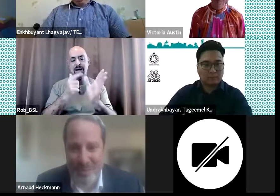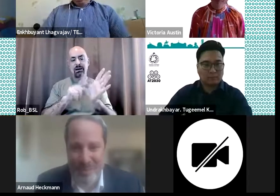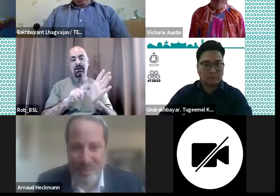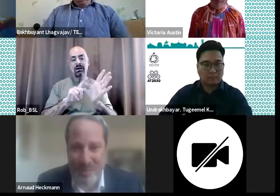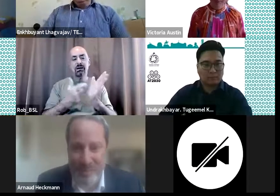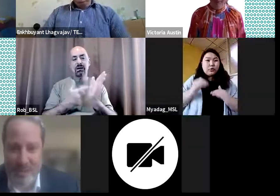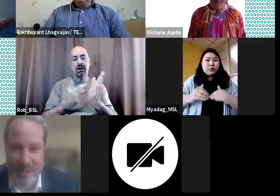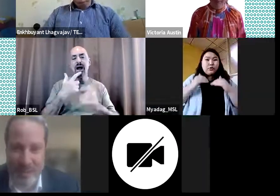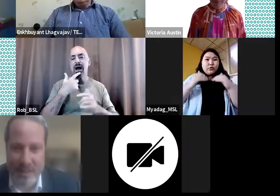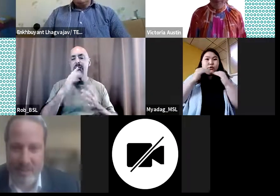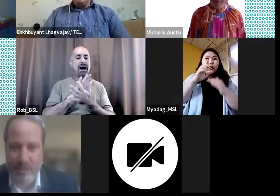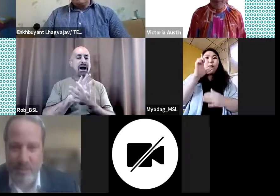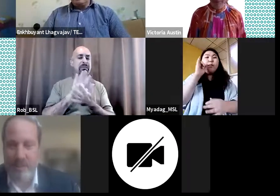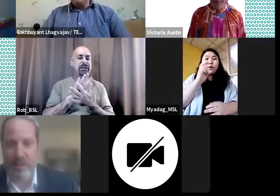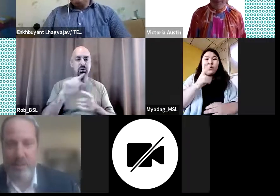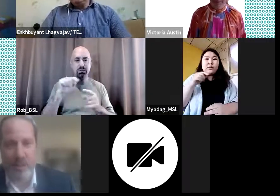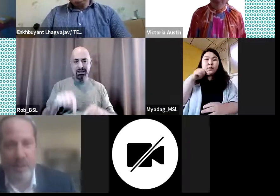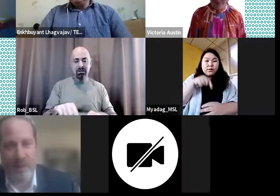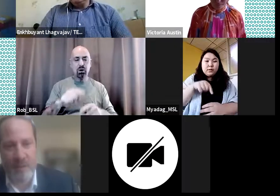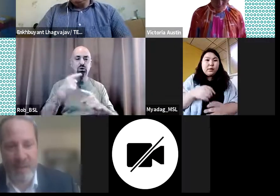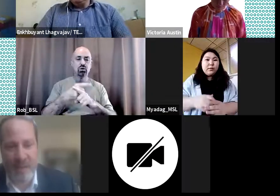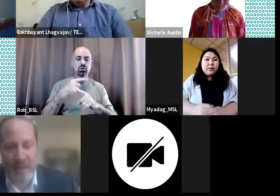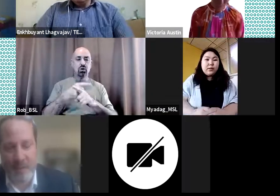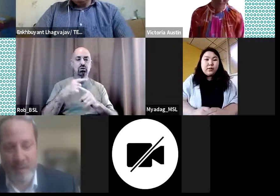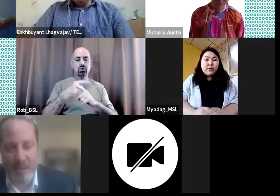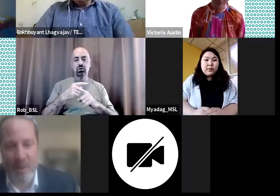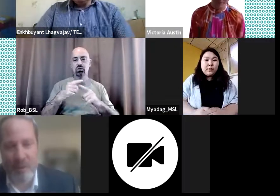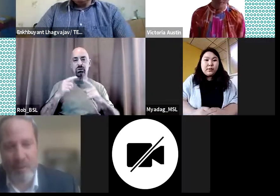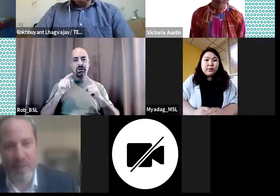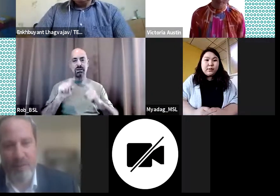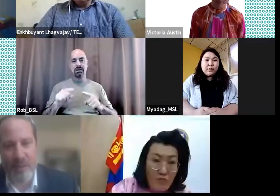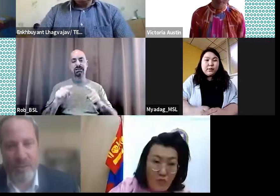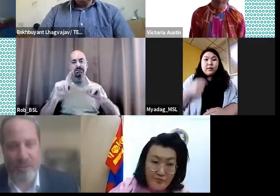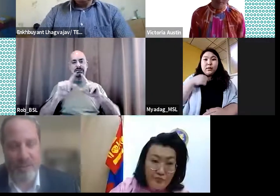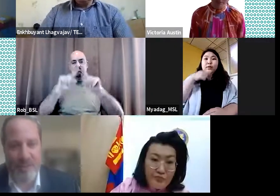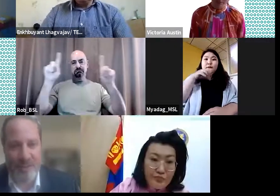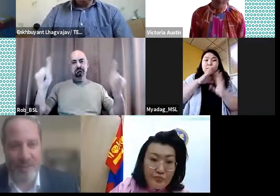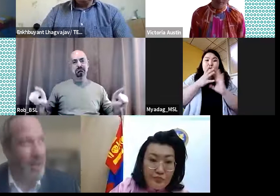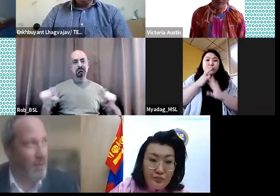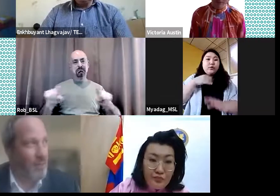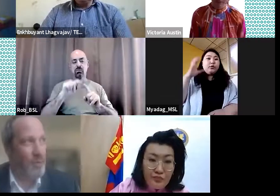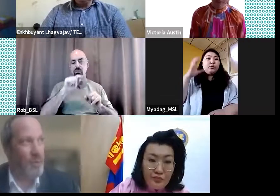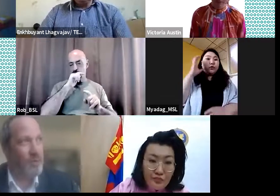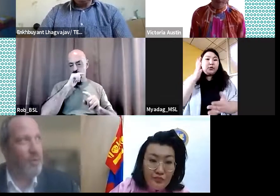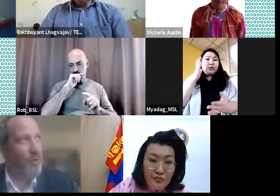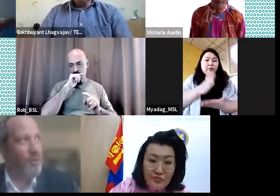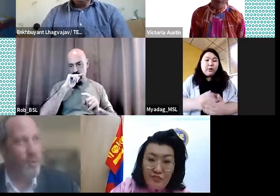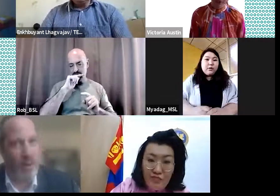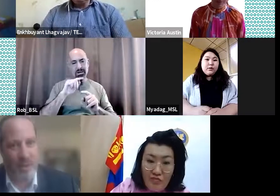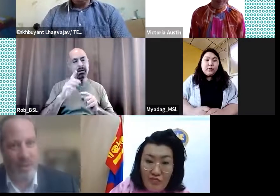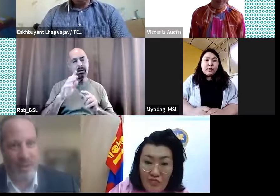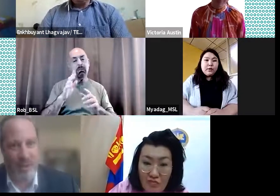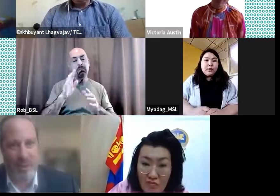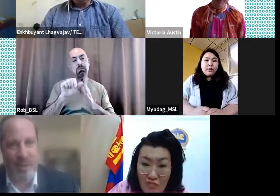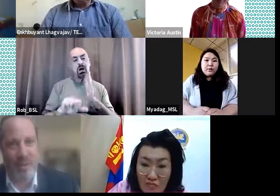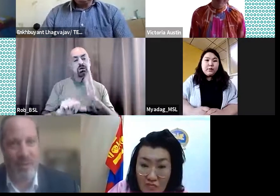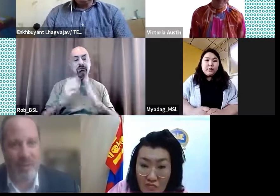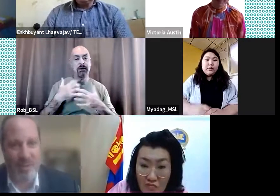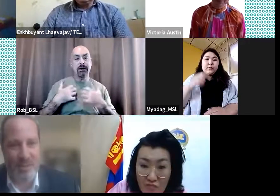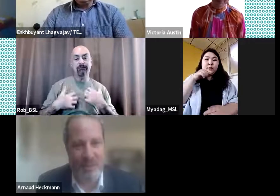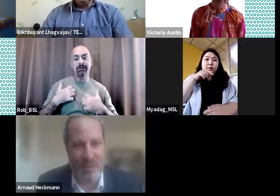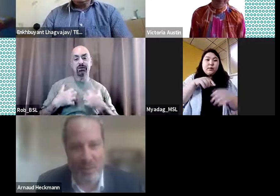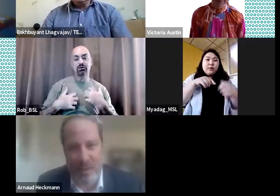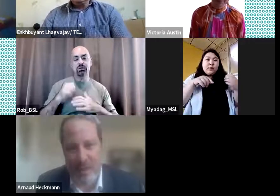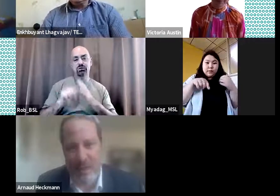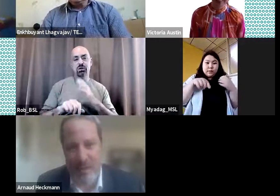speak to this discussion. Part of the adventure started like a few years ago for us with a meeting